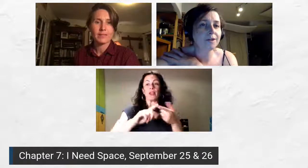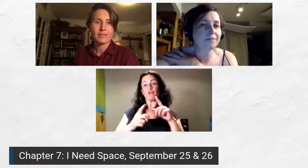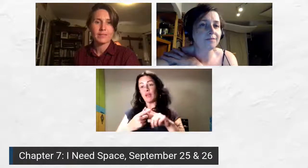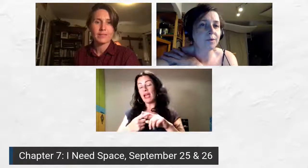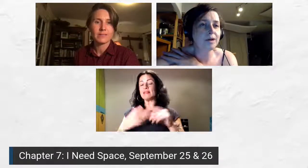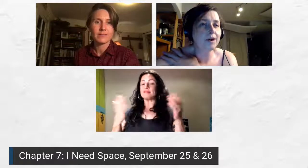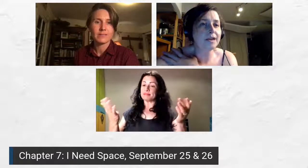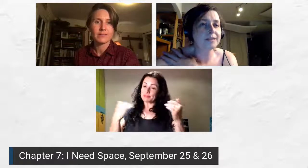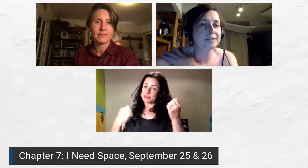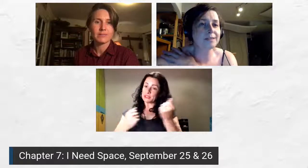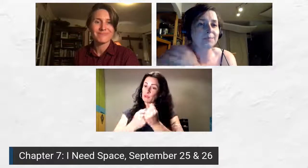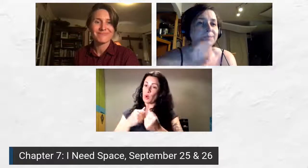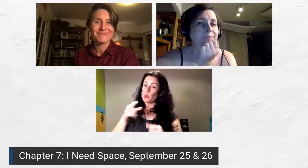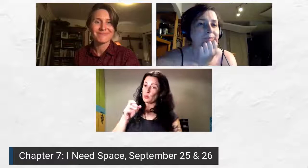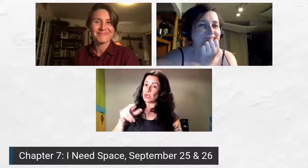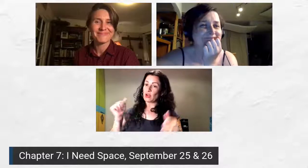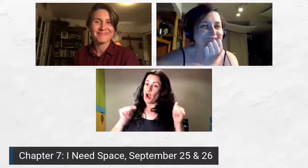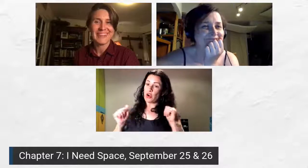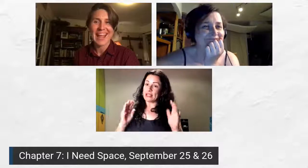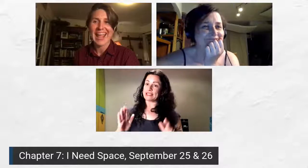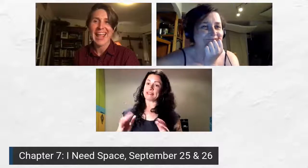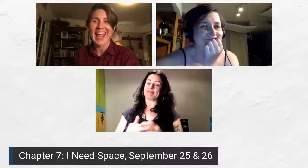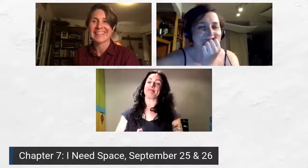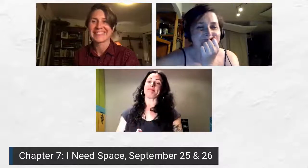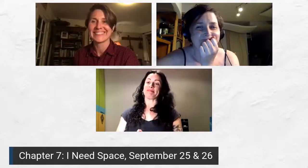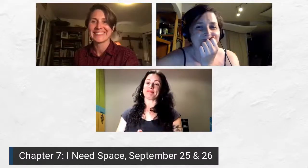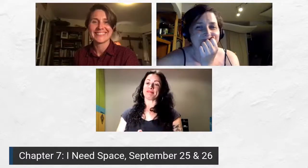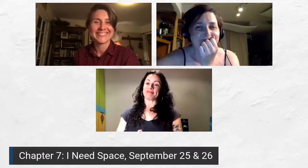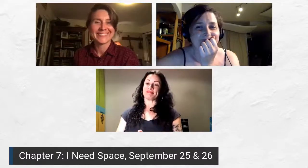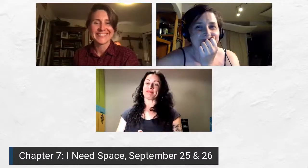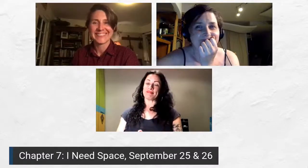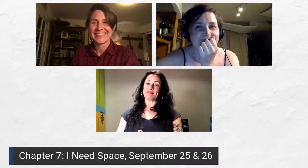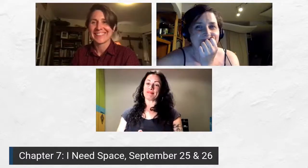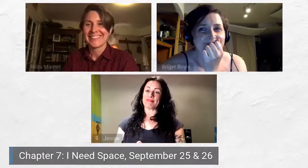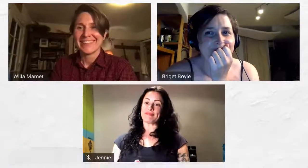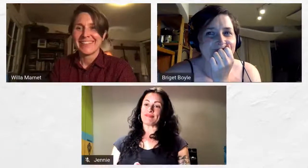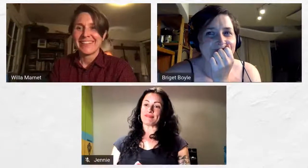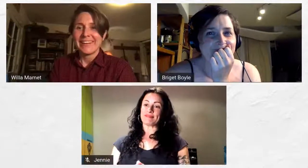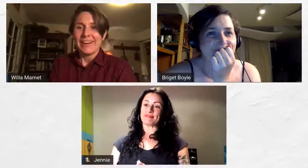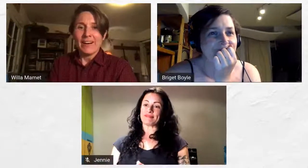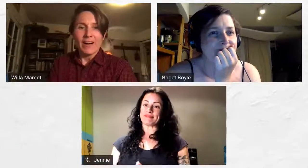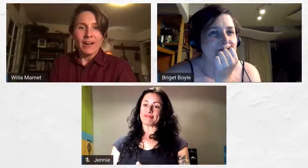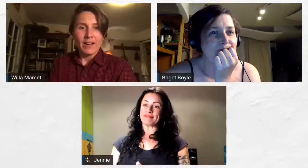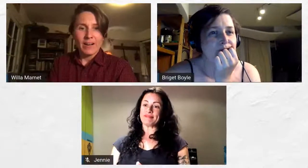support queer artists. Yeah.